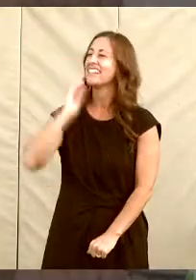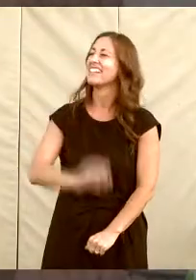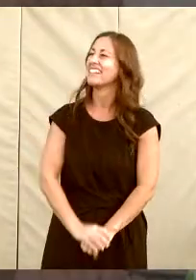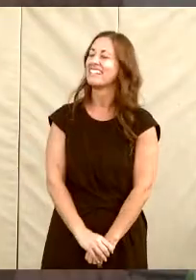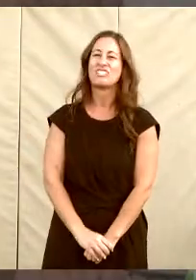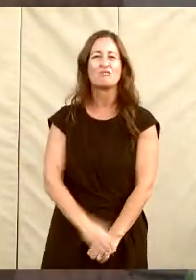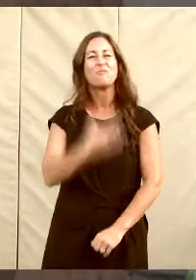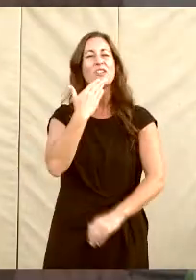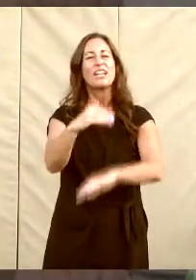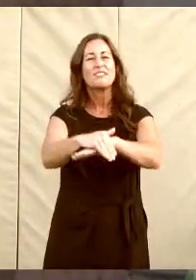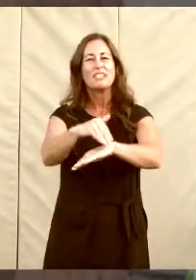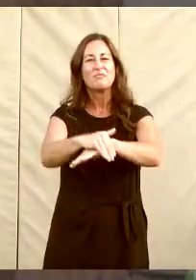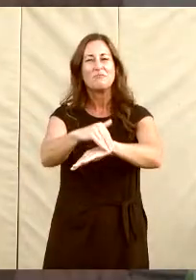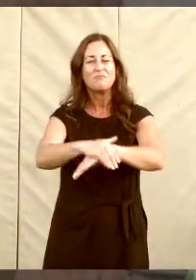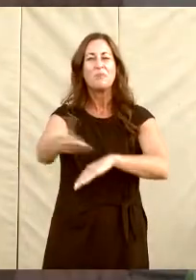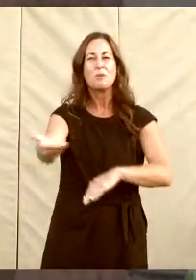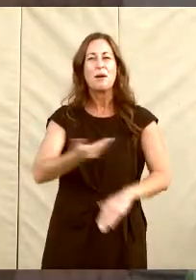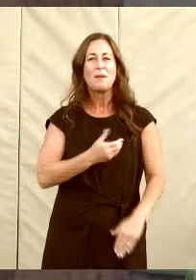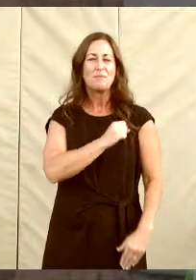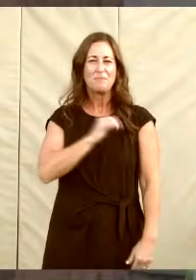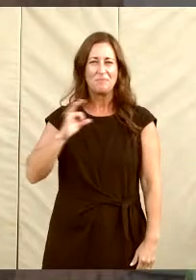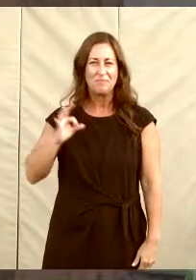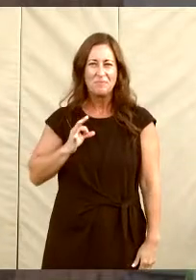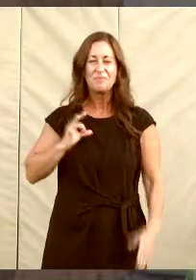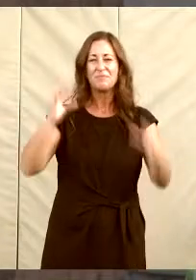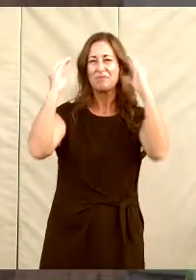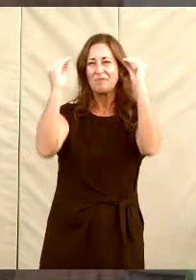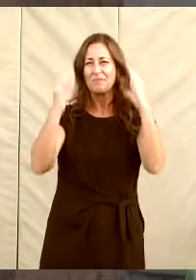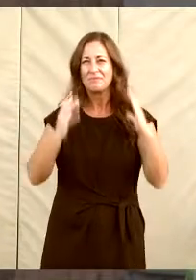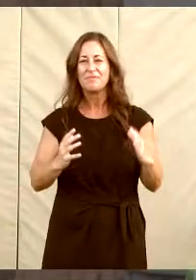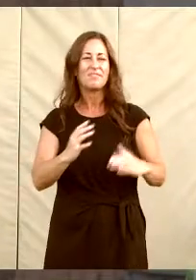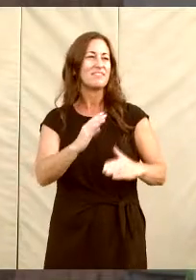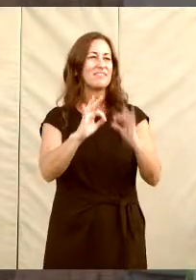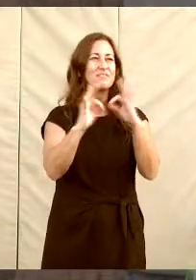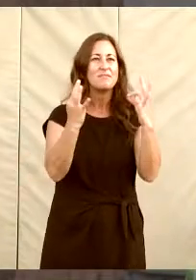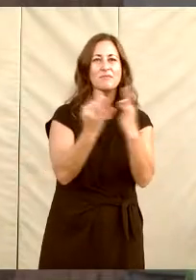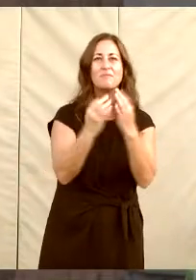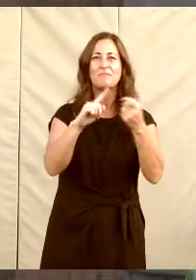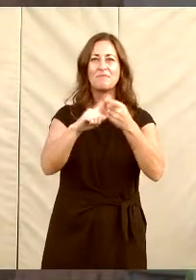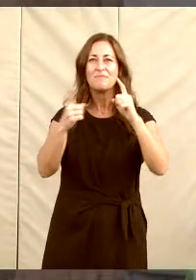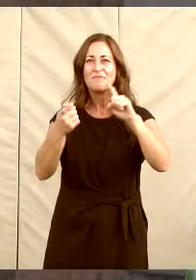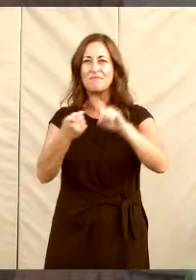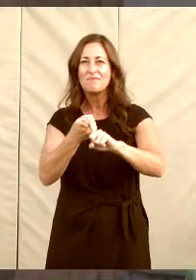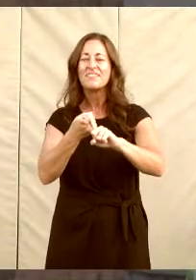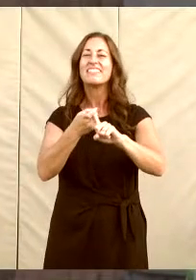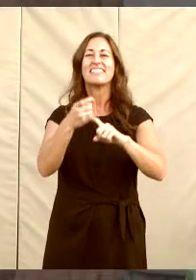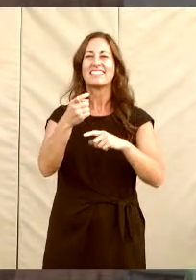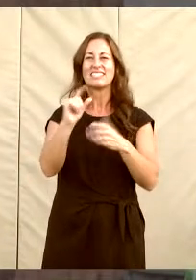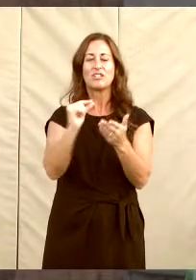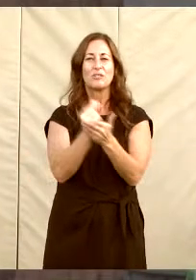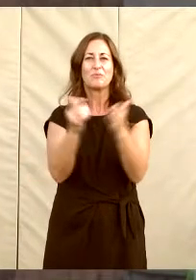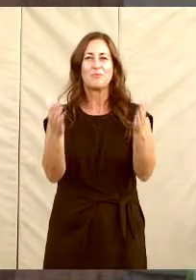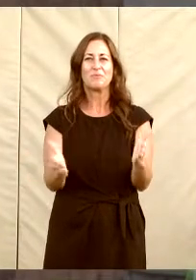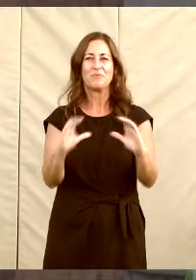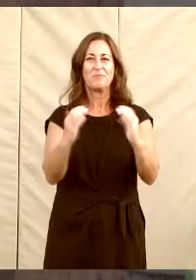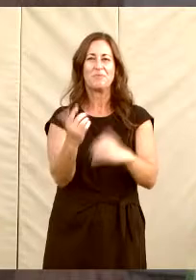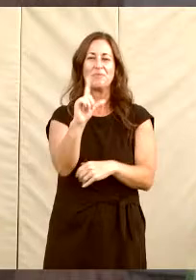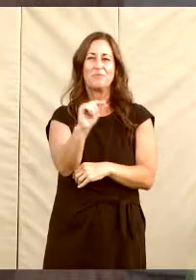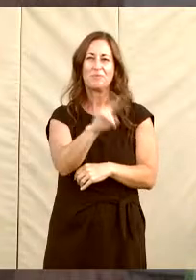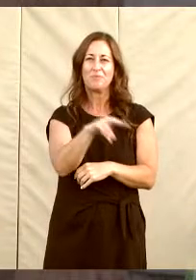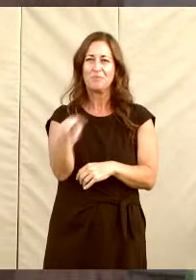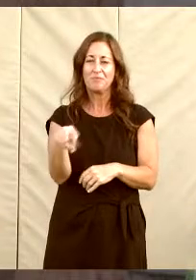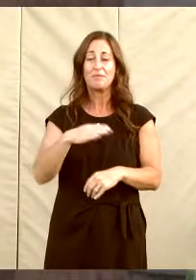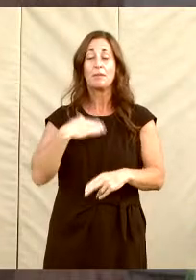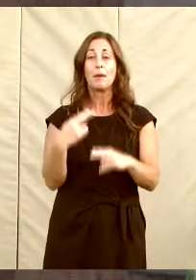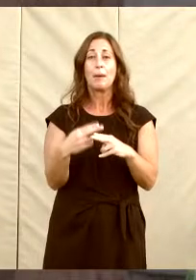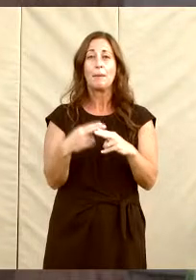Good evening, and welcome faculty and staff, teachers, family, friends, and fellow graduates of Eastview's class of 2022. My name